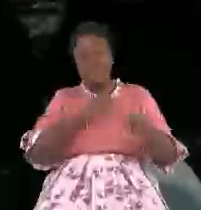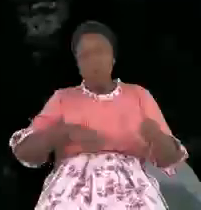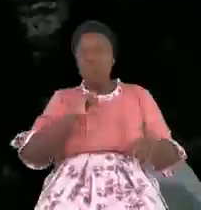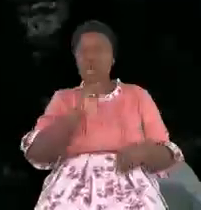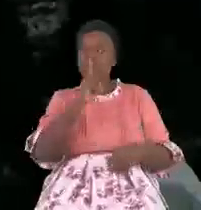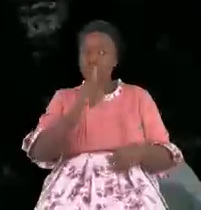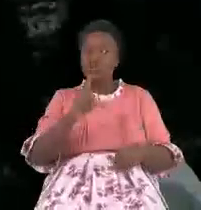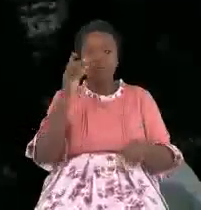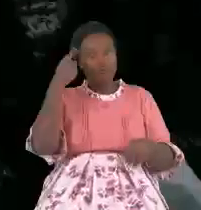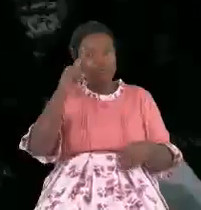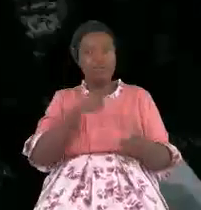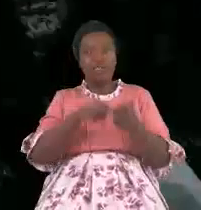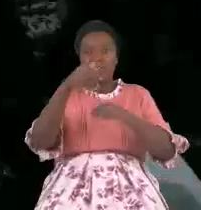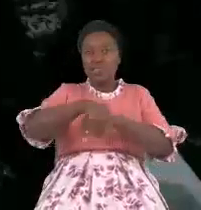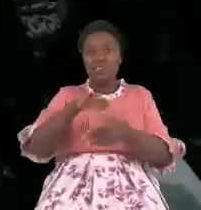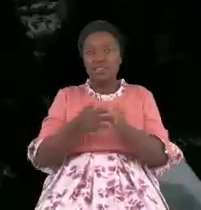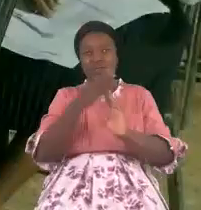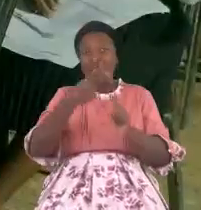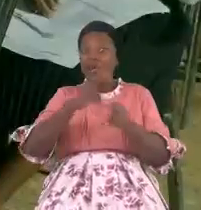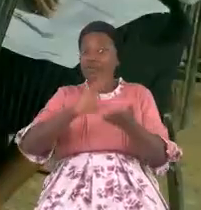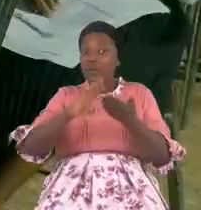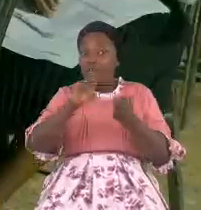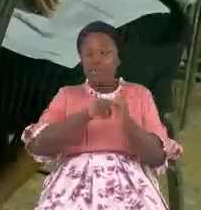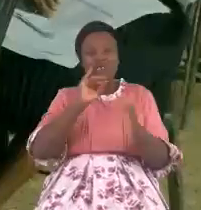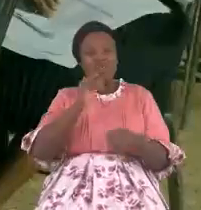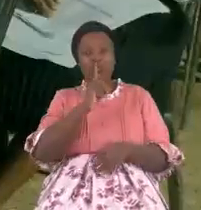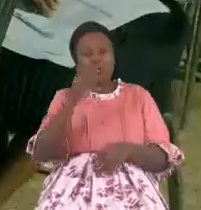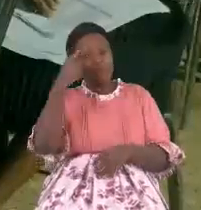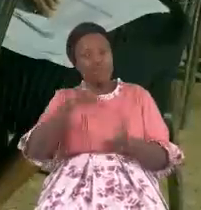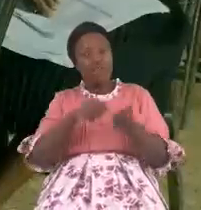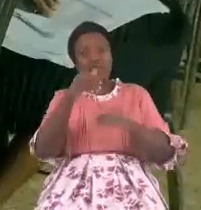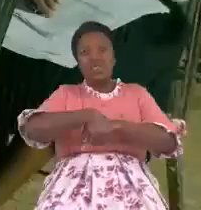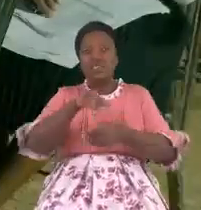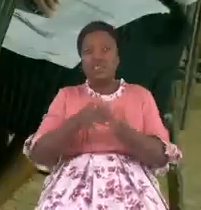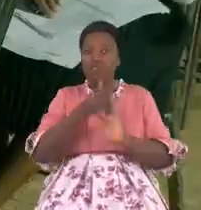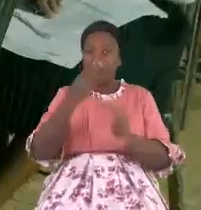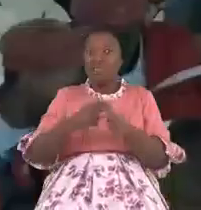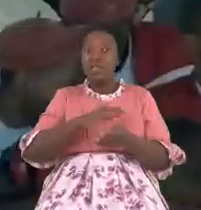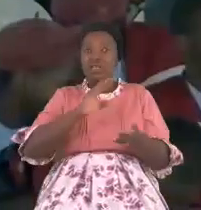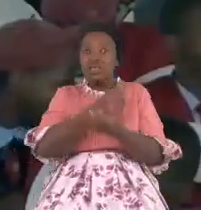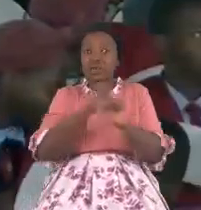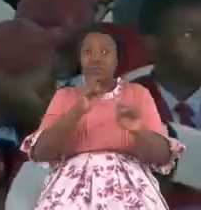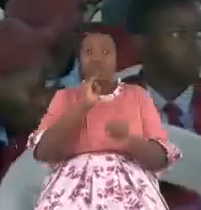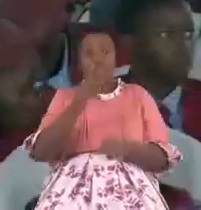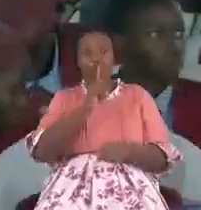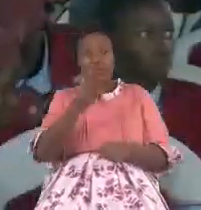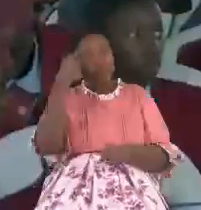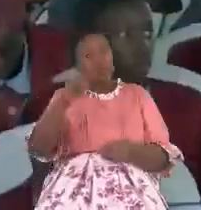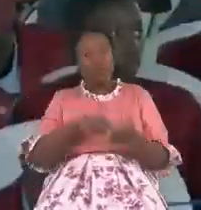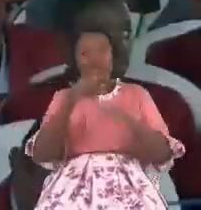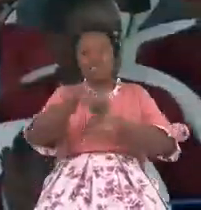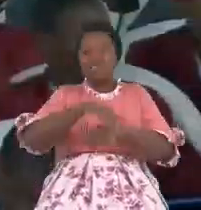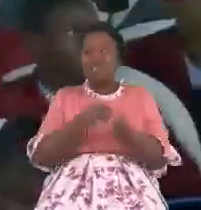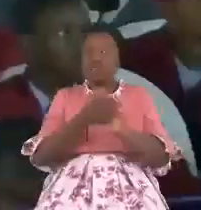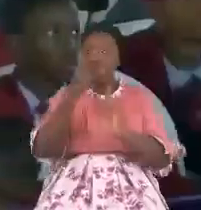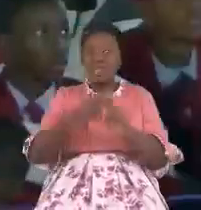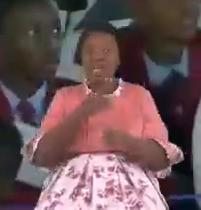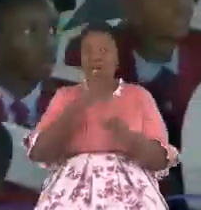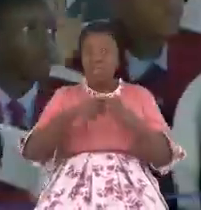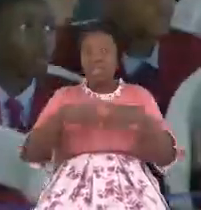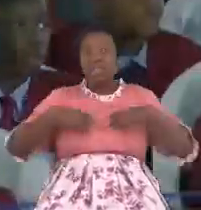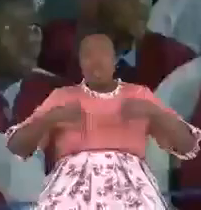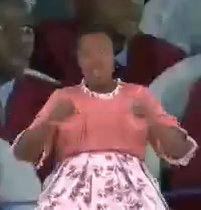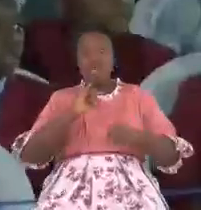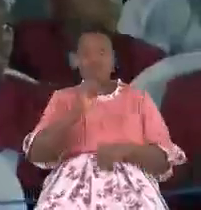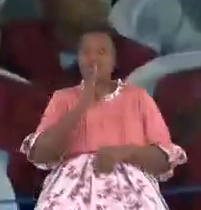forgiveness is short tonight salvation is short tonight healing is sure tonight